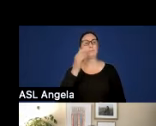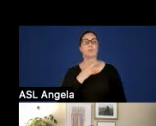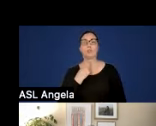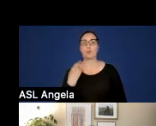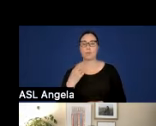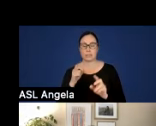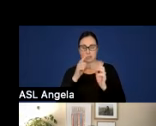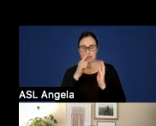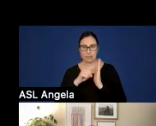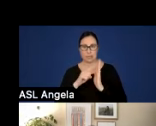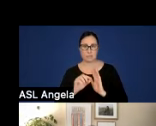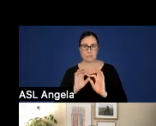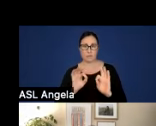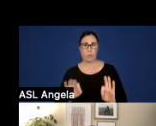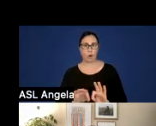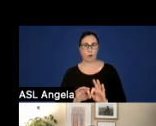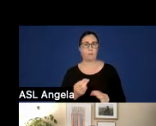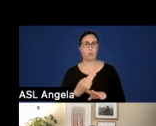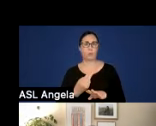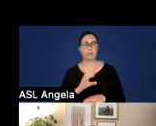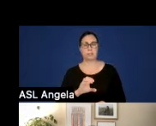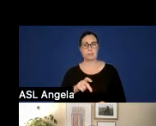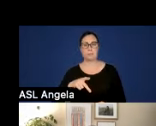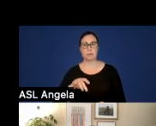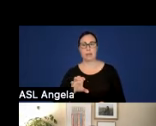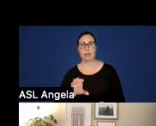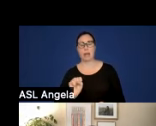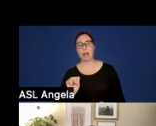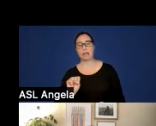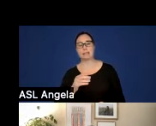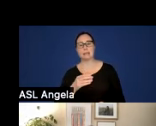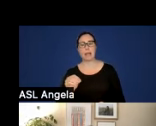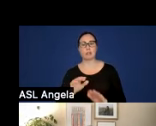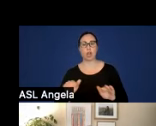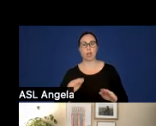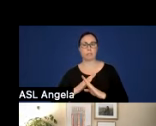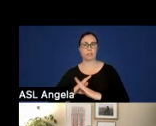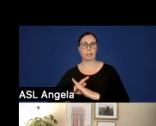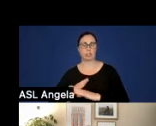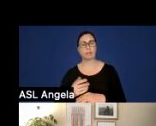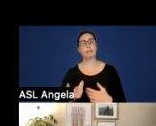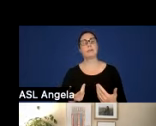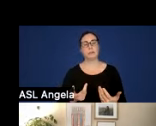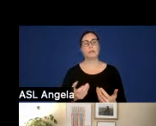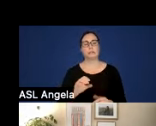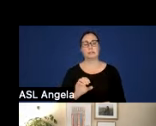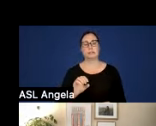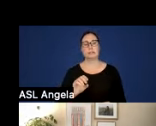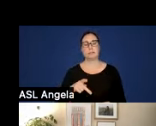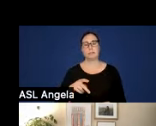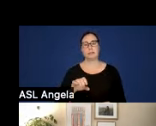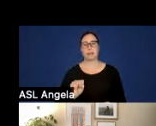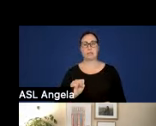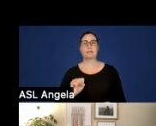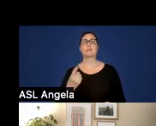in CPS or child protection. So CPS is often activated when there's a crime of